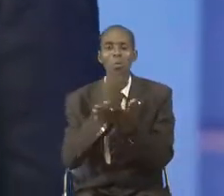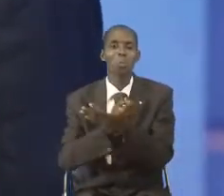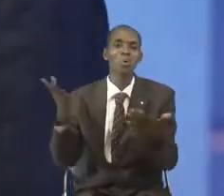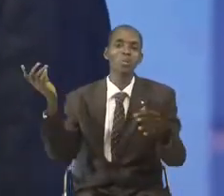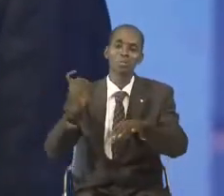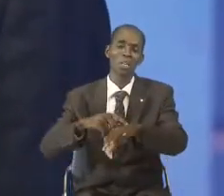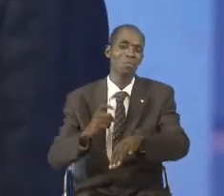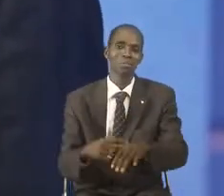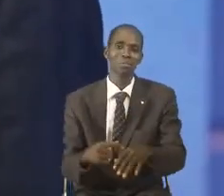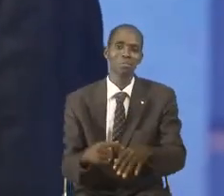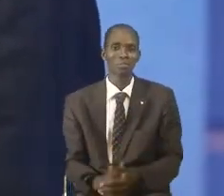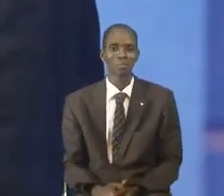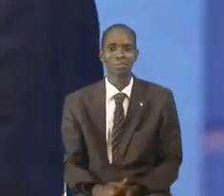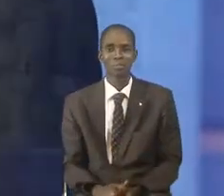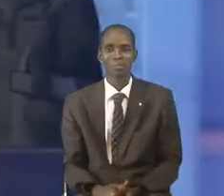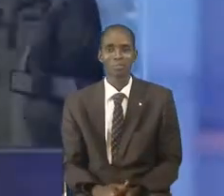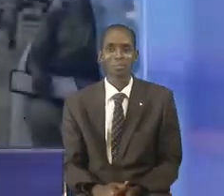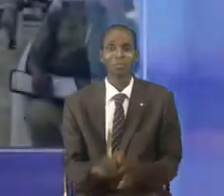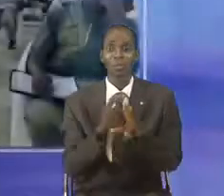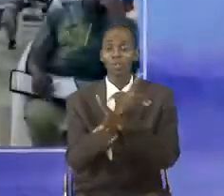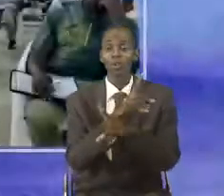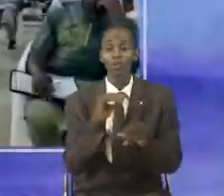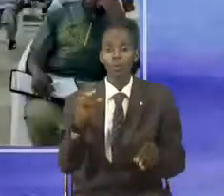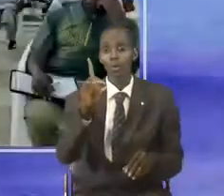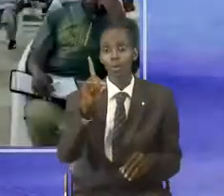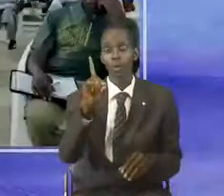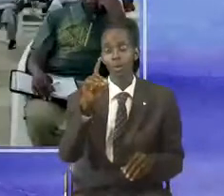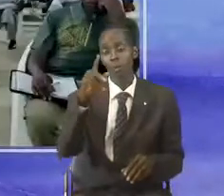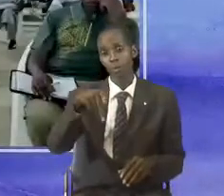the sea. Waste of time.